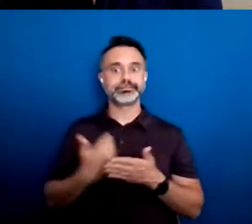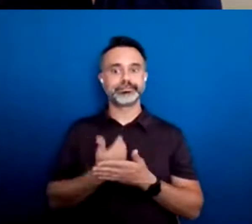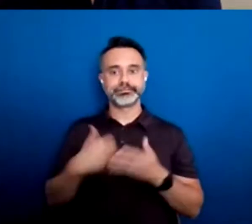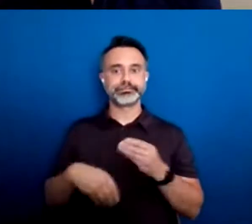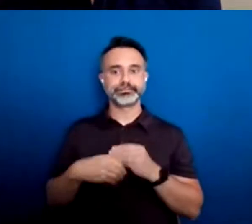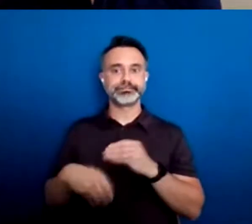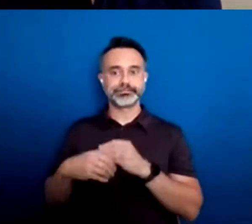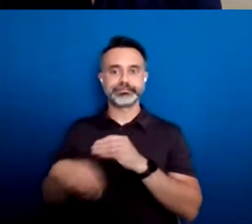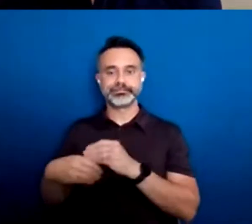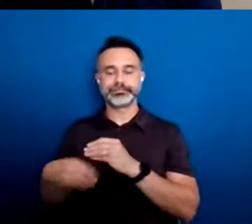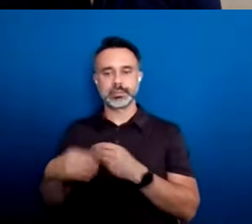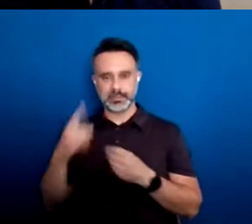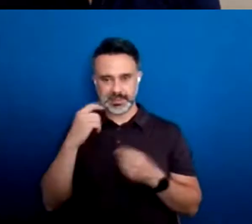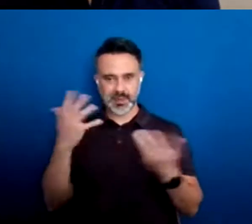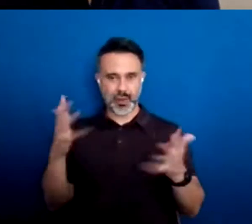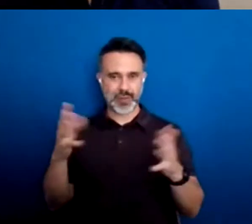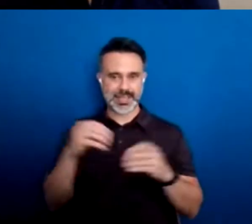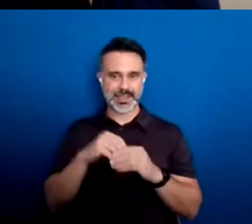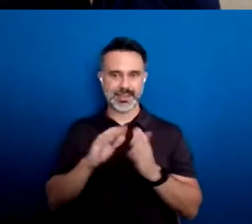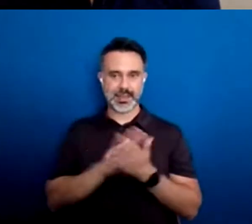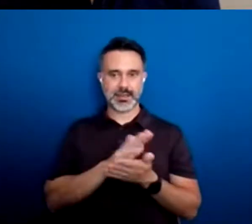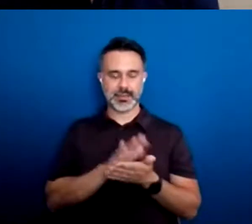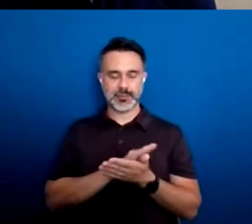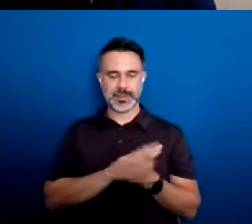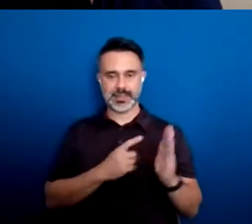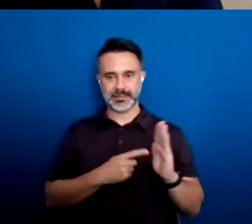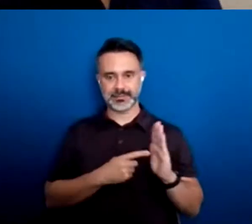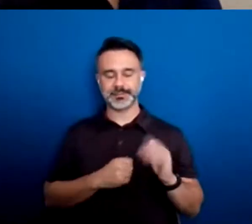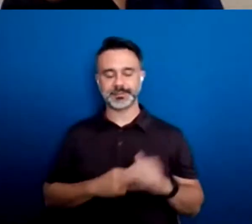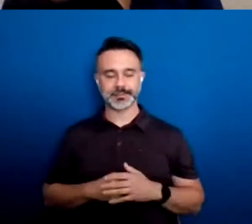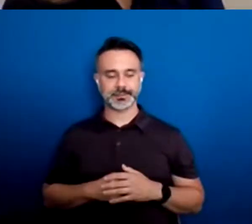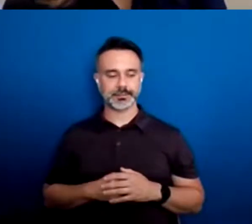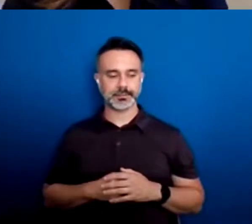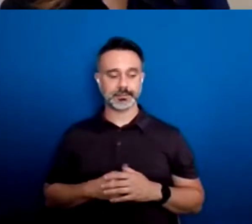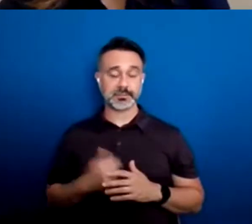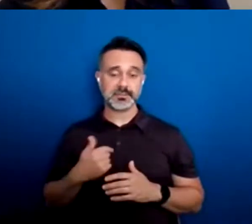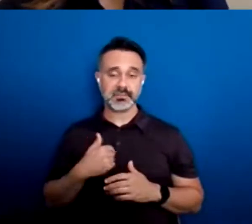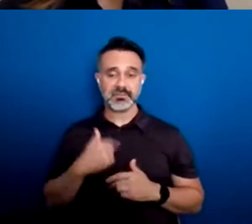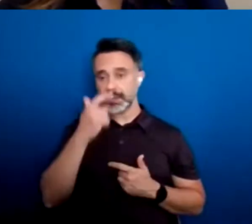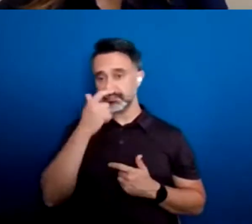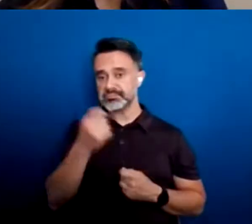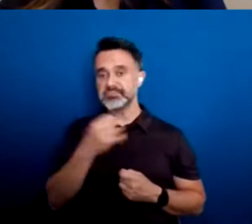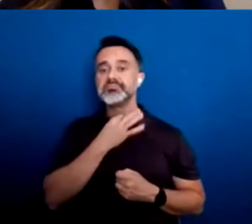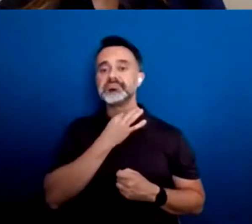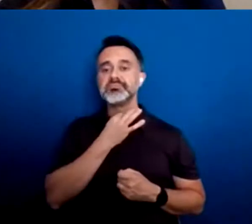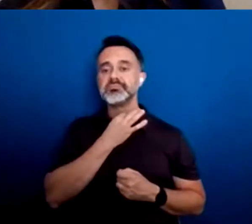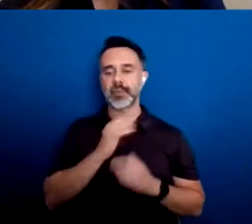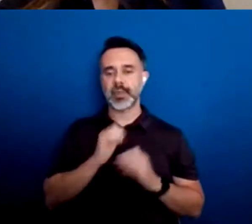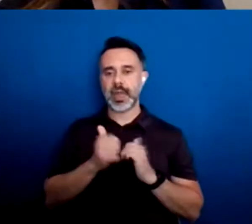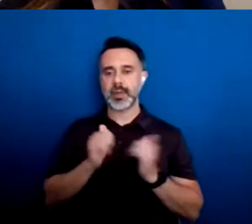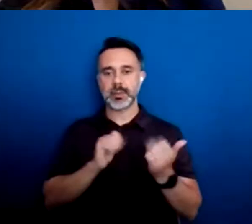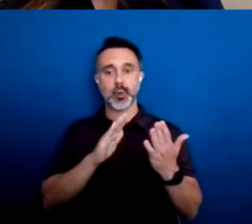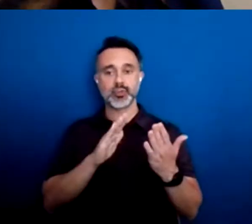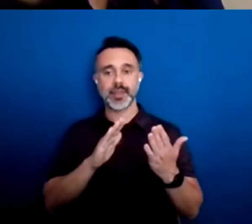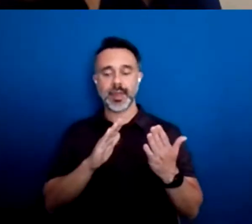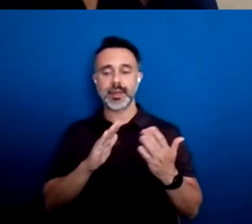it's already within the document. And so I'm interested to see how they're going to approach this too,